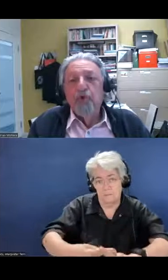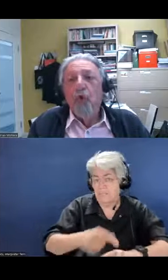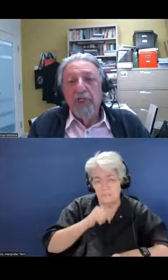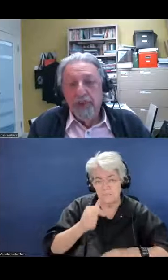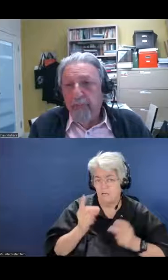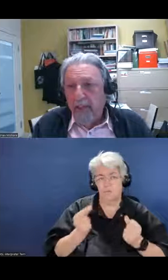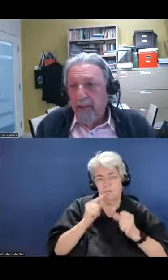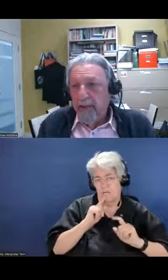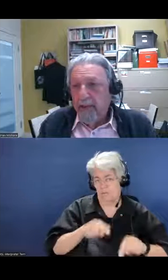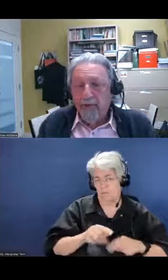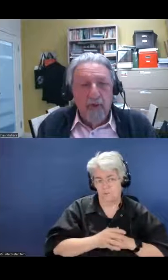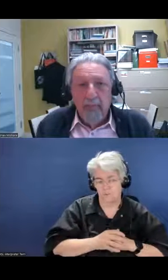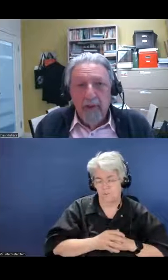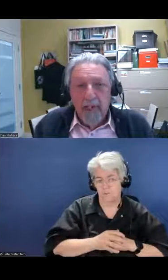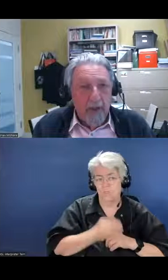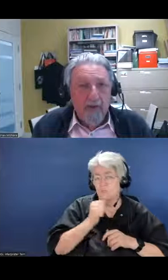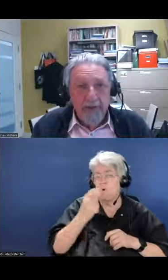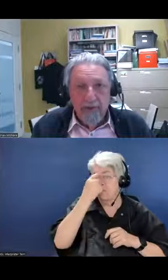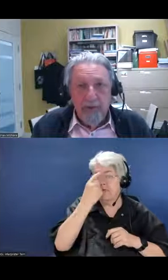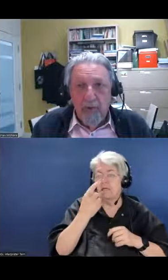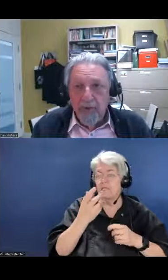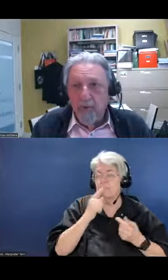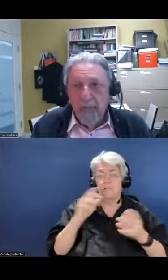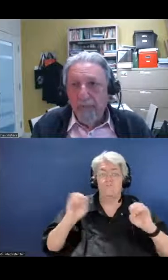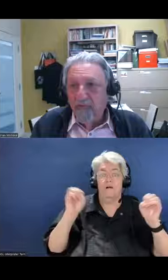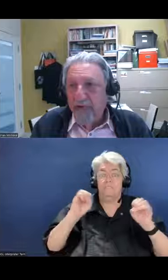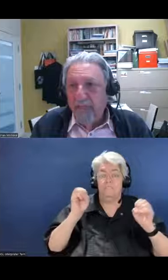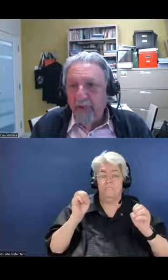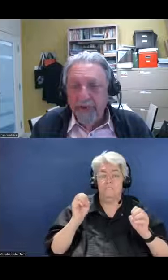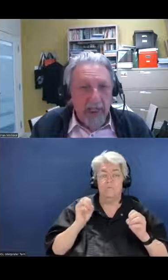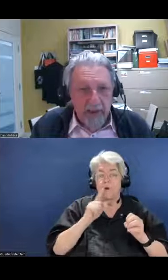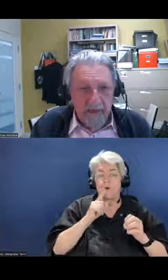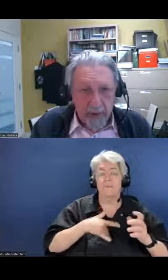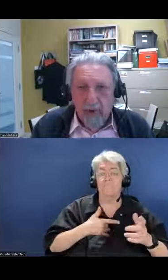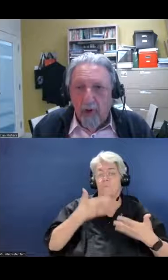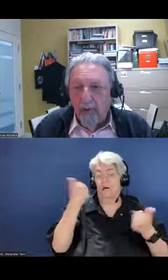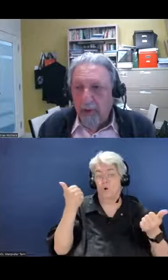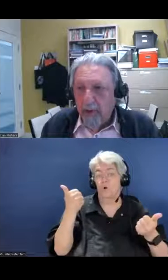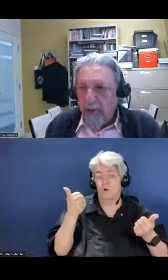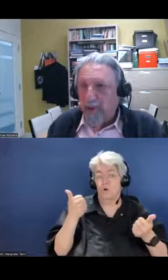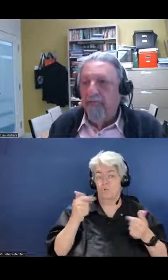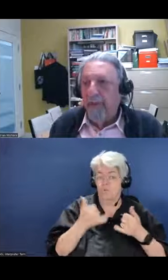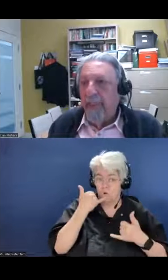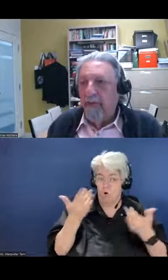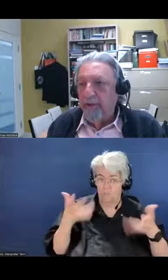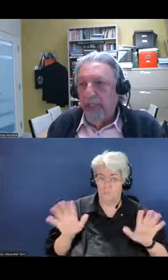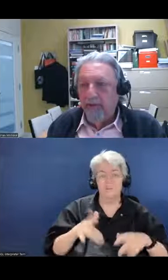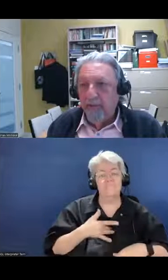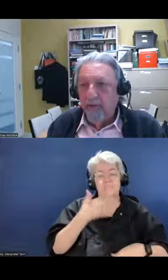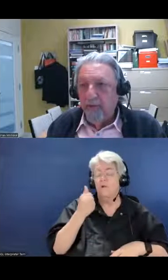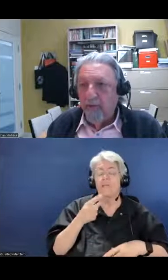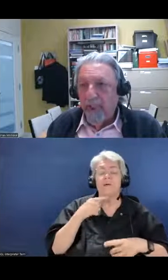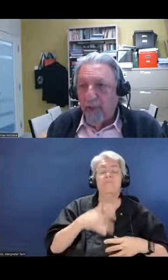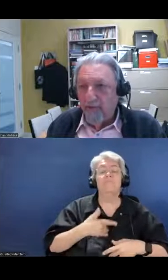And don't expect that it's going to be like a crisis situation where people feel better at the end of your call. They'll feel better at